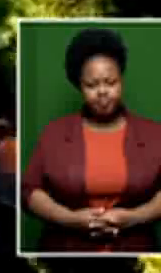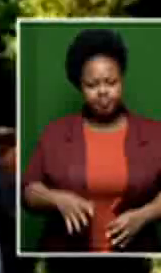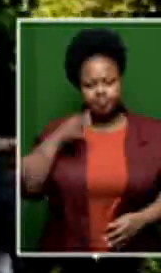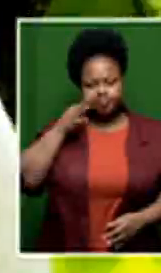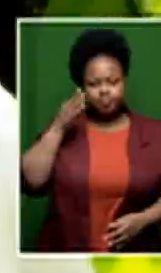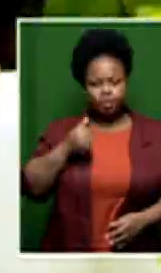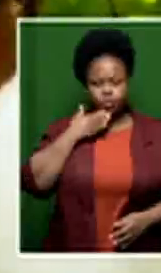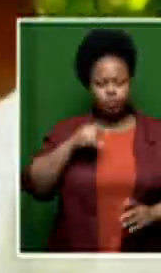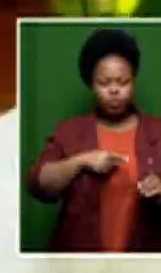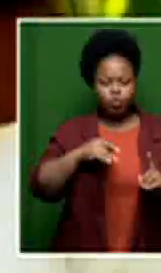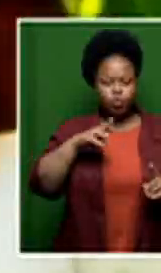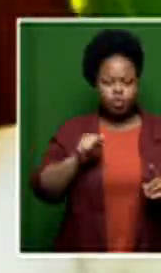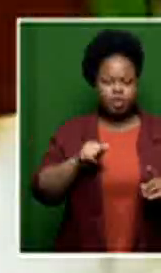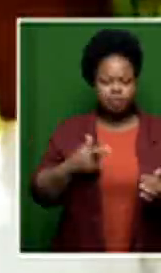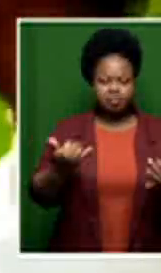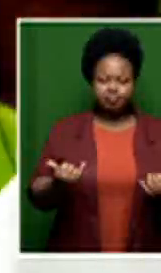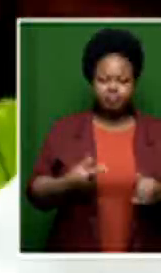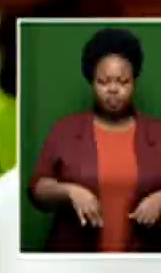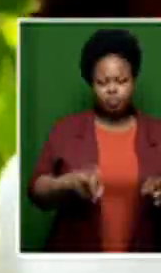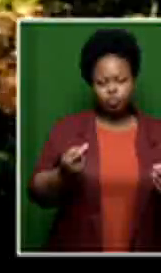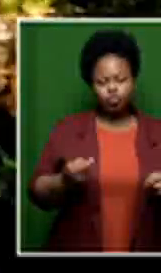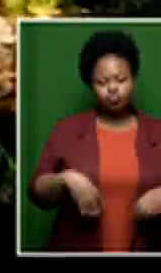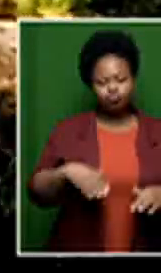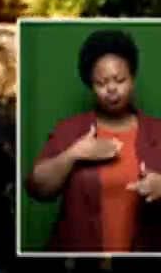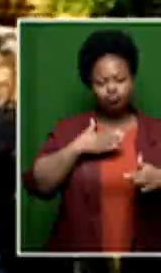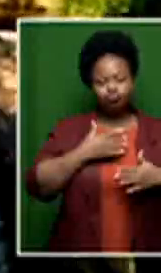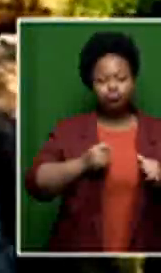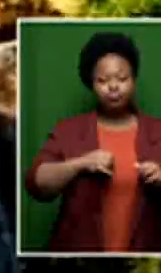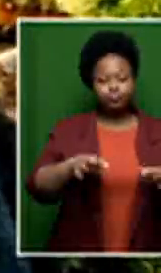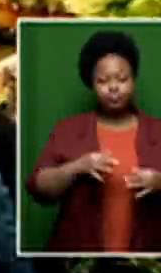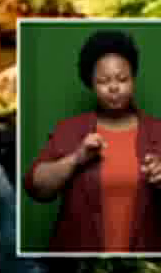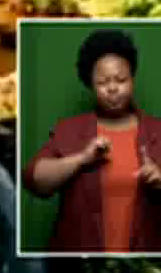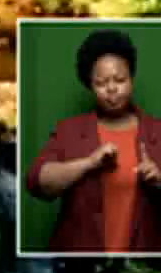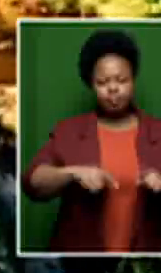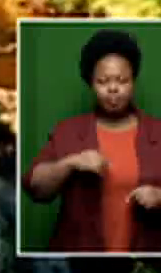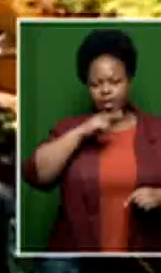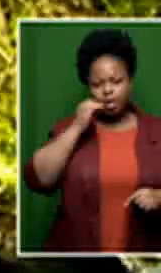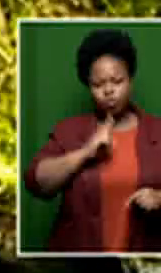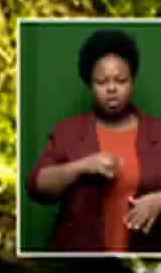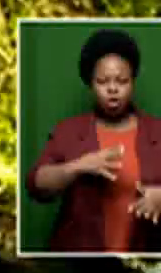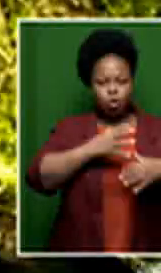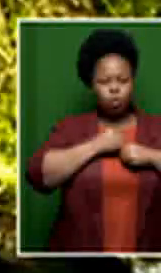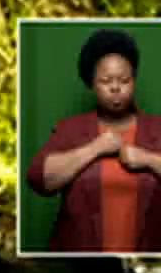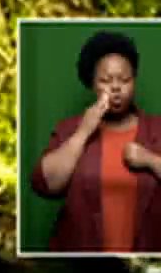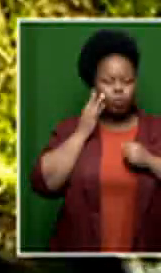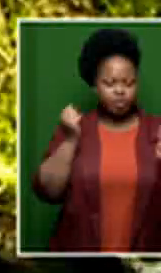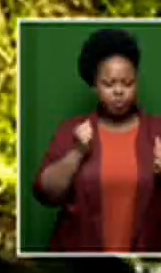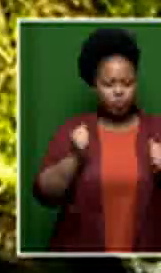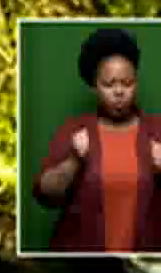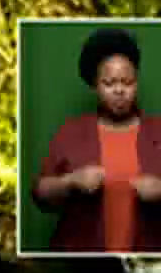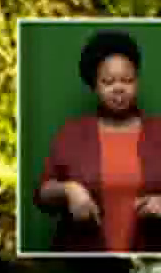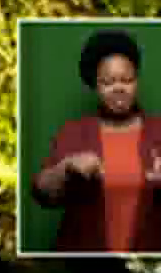Musician Una Rams has recently dropped his latest body of work, and this is a mixtape he called Hold Me When It's Cold.